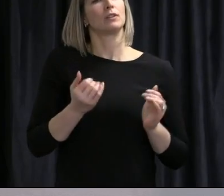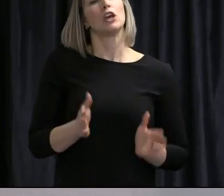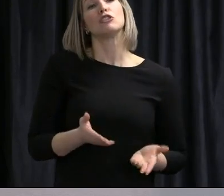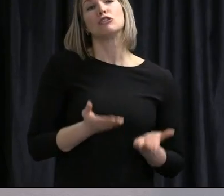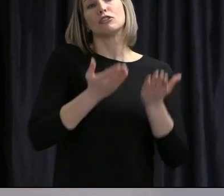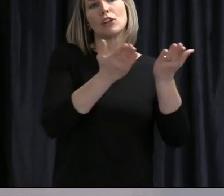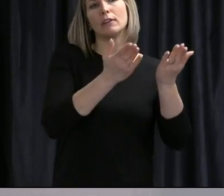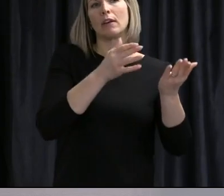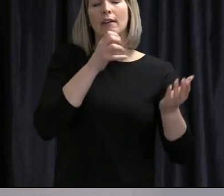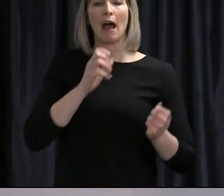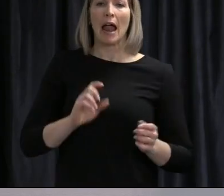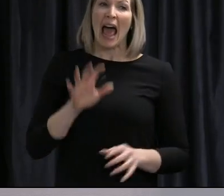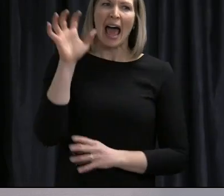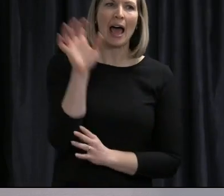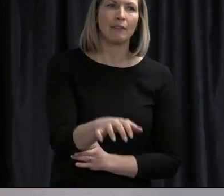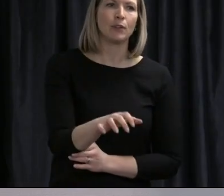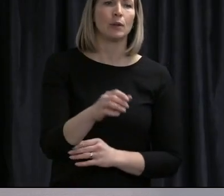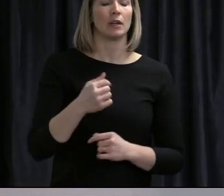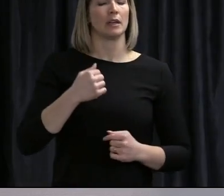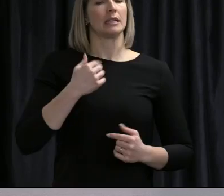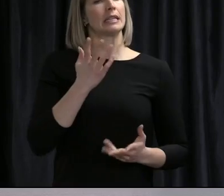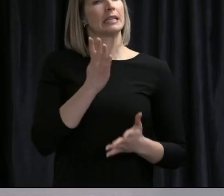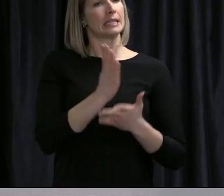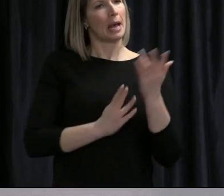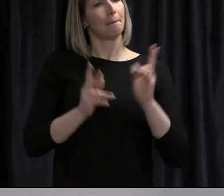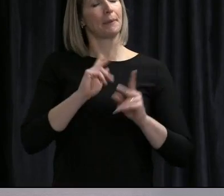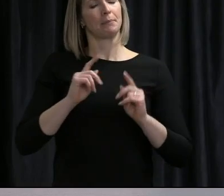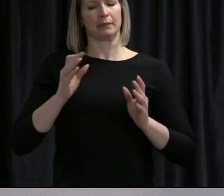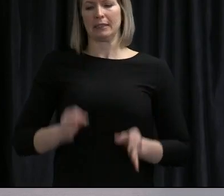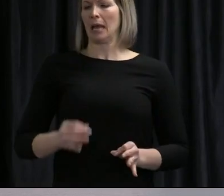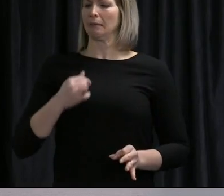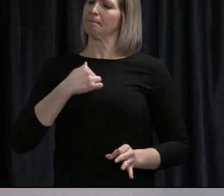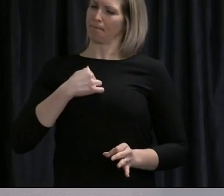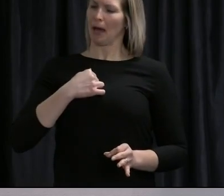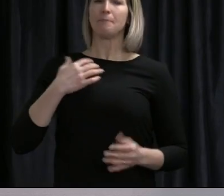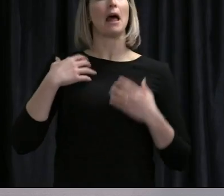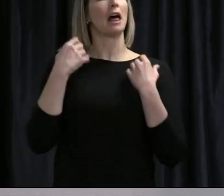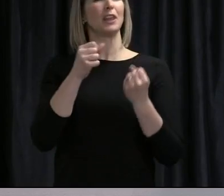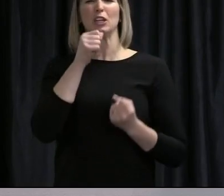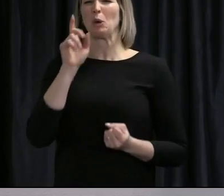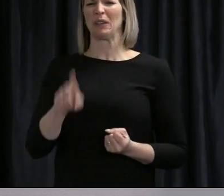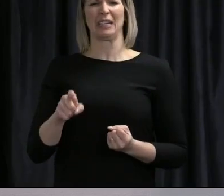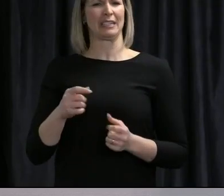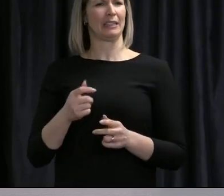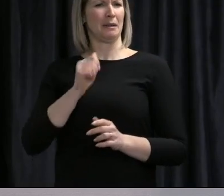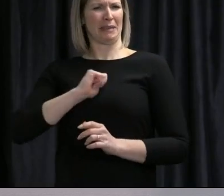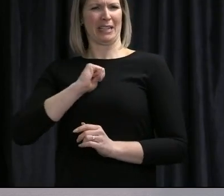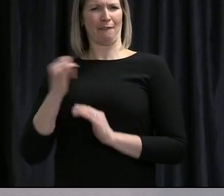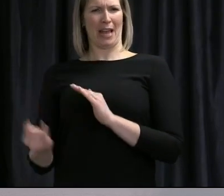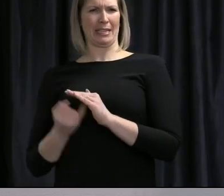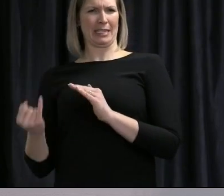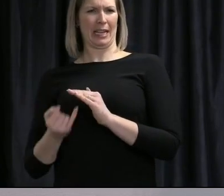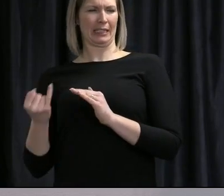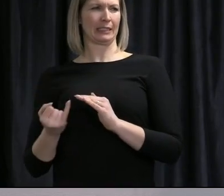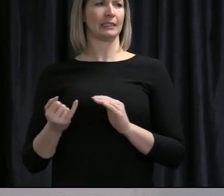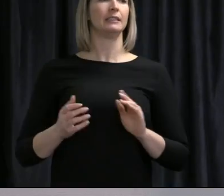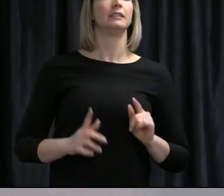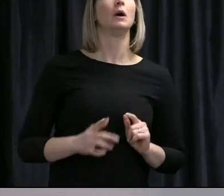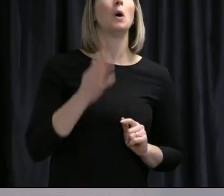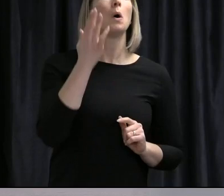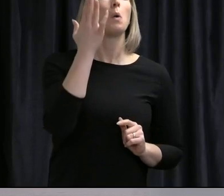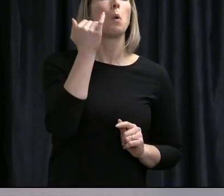oh, I don't need to abide by this. I'm healthy. This isn't applying to me. If there is